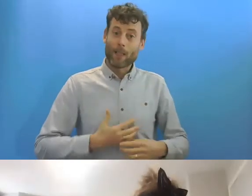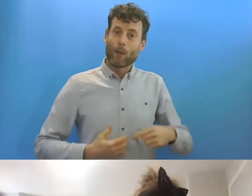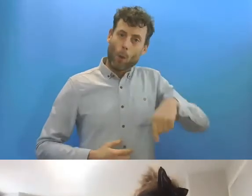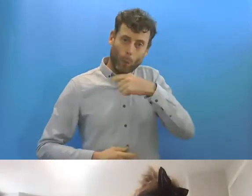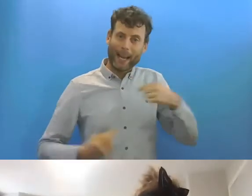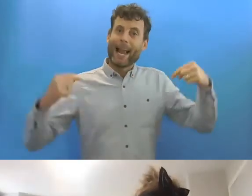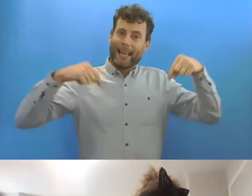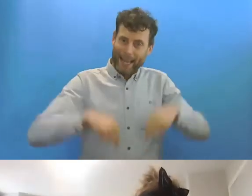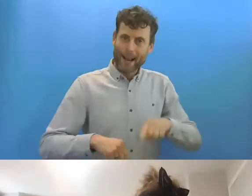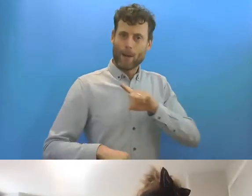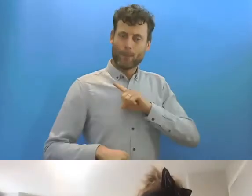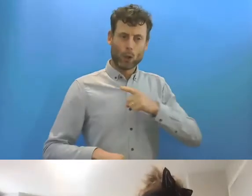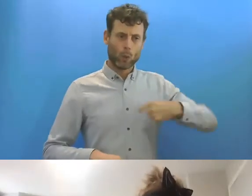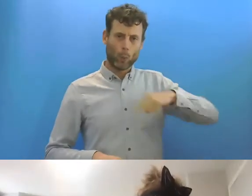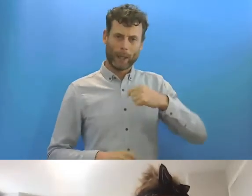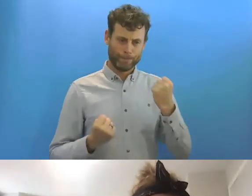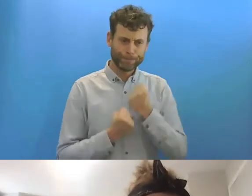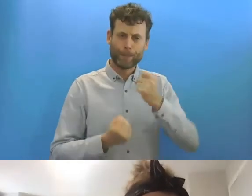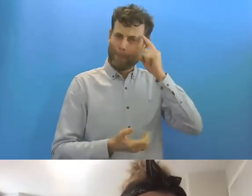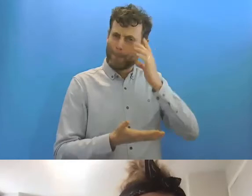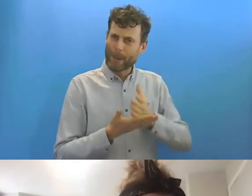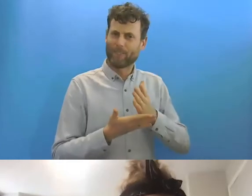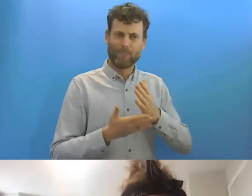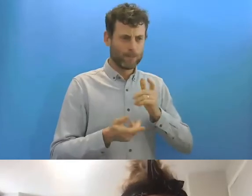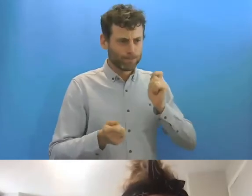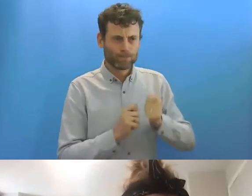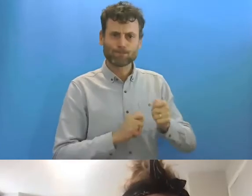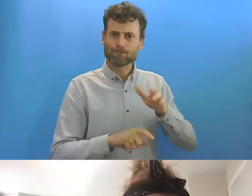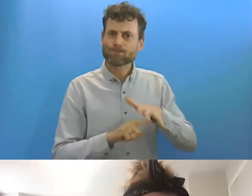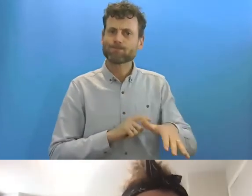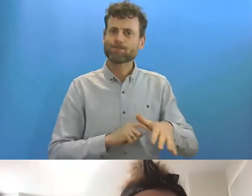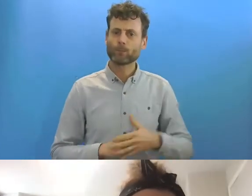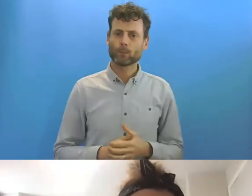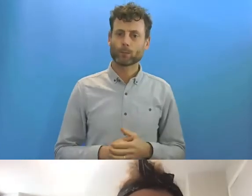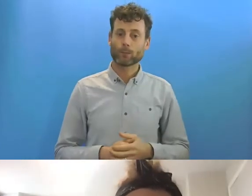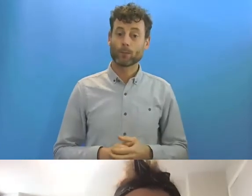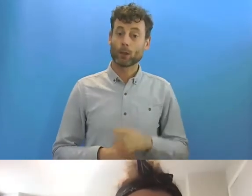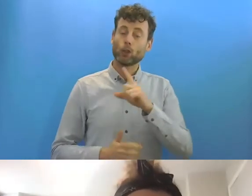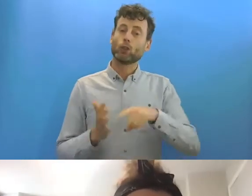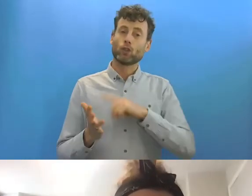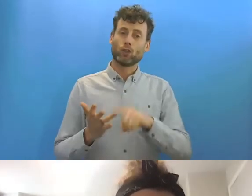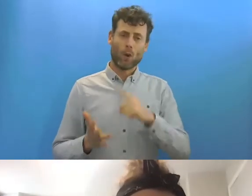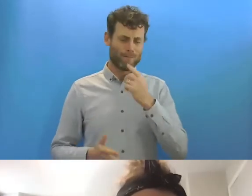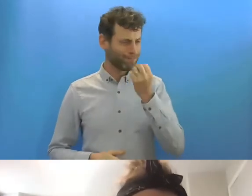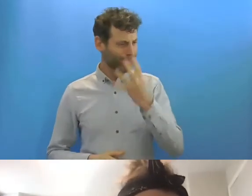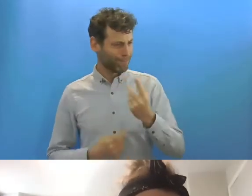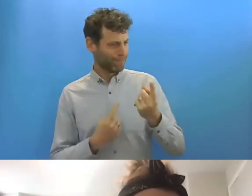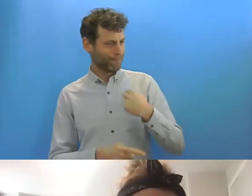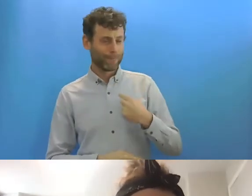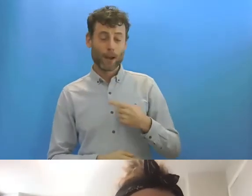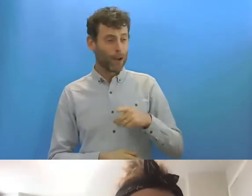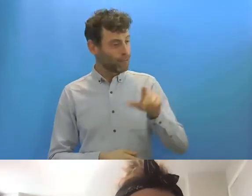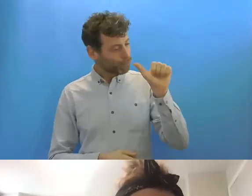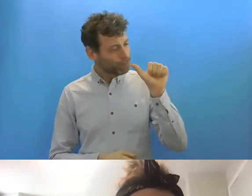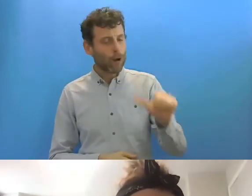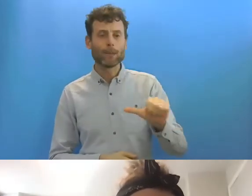Jo? That's amazing. And very emotional too, because we absolutely don't get stuff right all the time. We